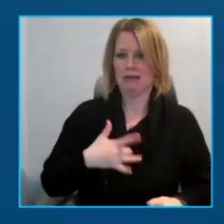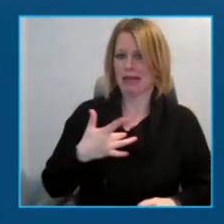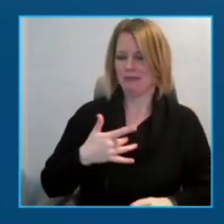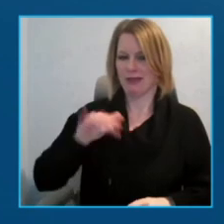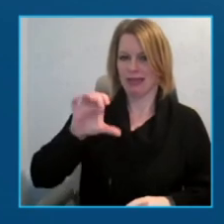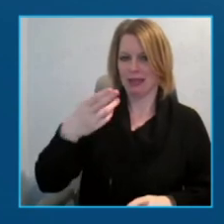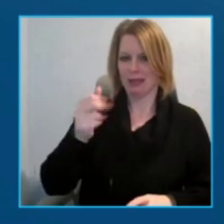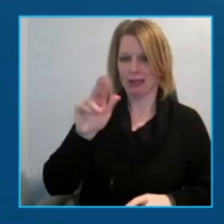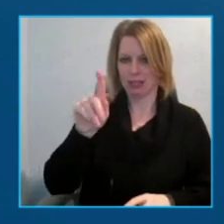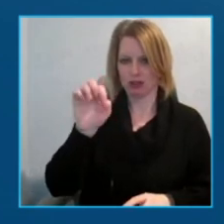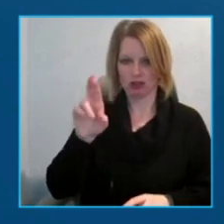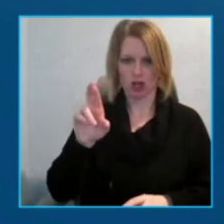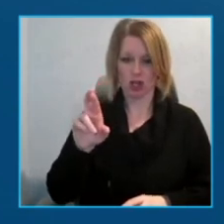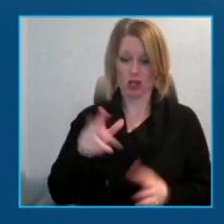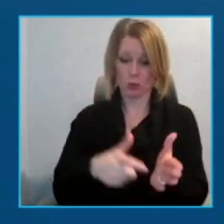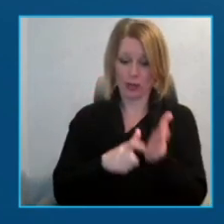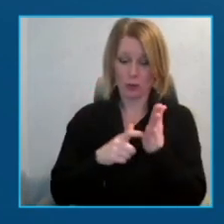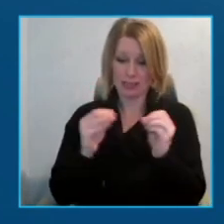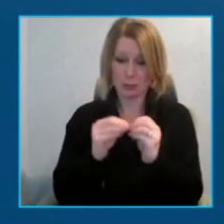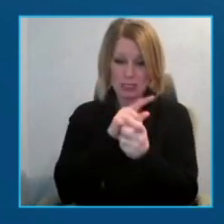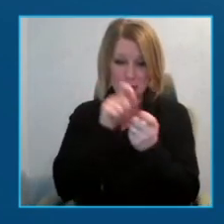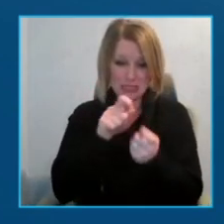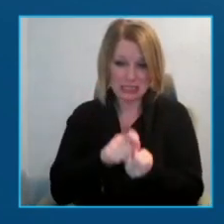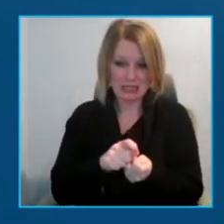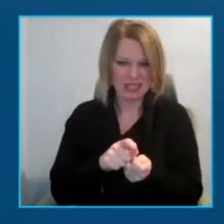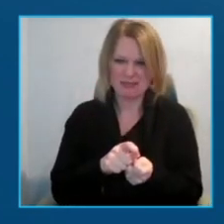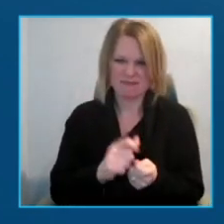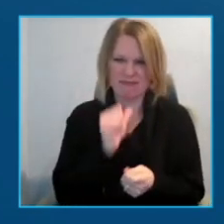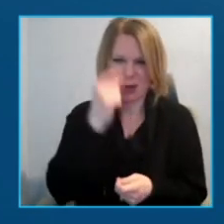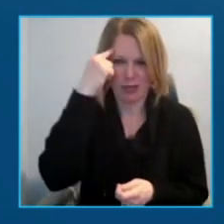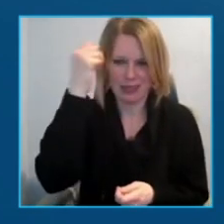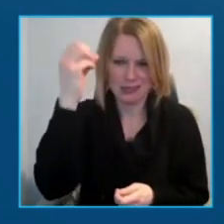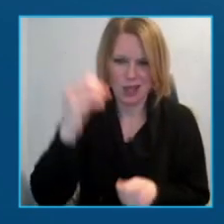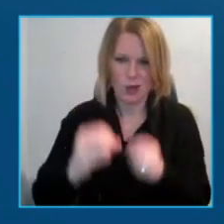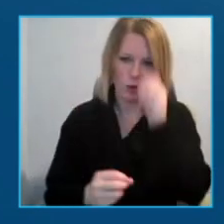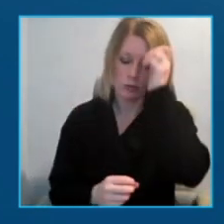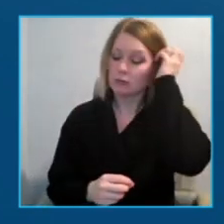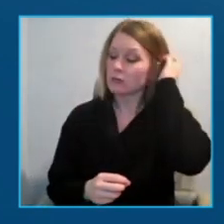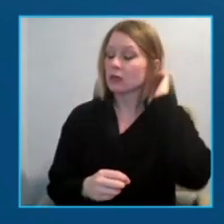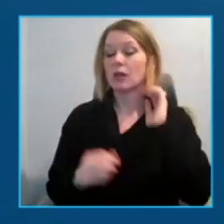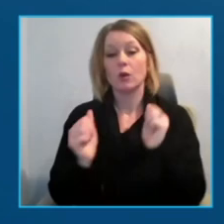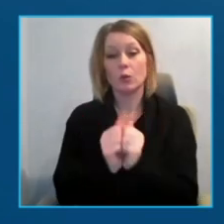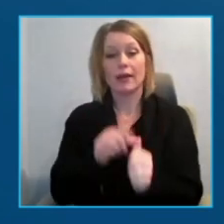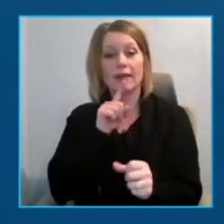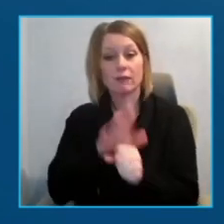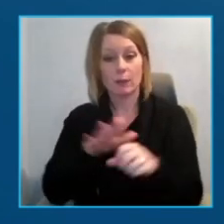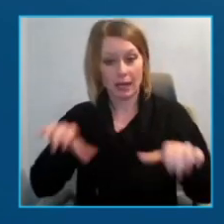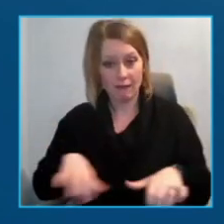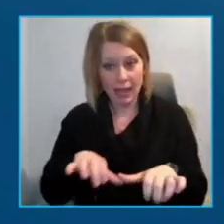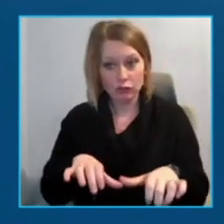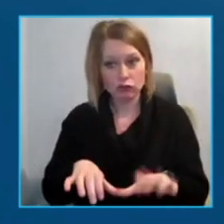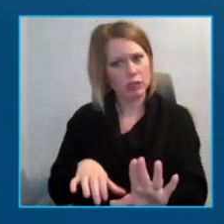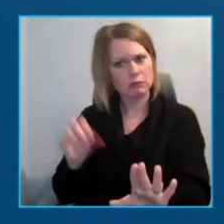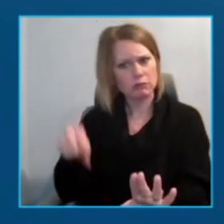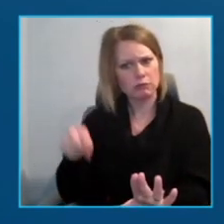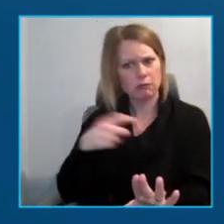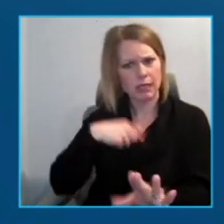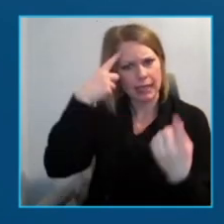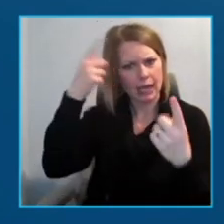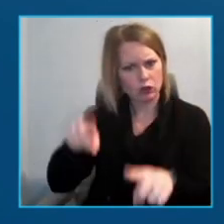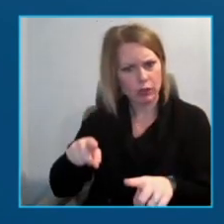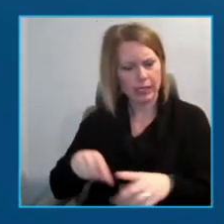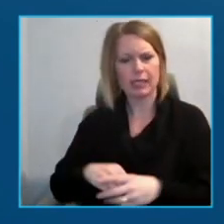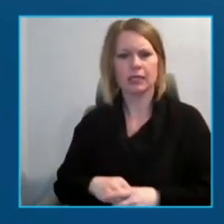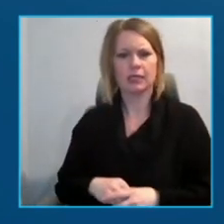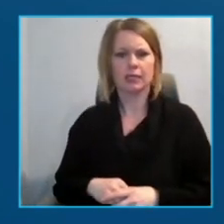anything more specific. And on affirmative action, I think we do agree. Maybe Bishop Daugherty has other thoughts, but it sounds